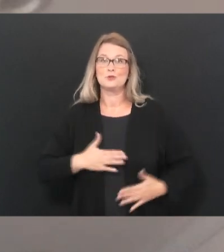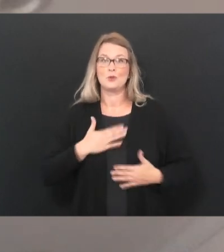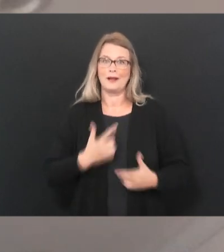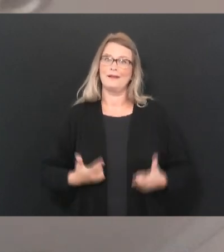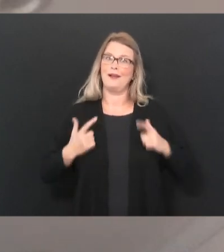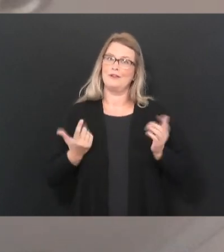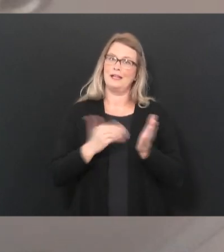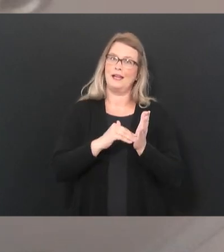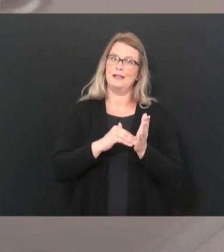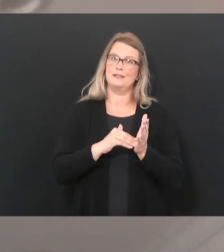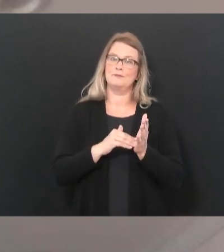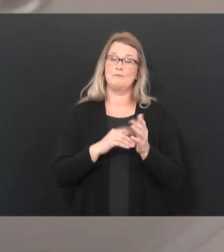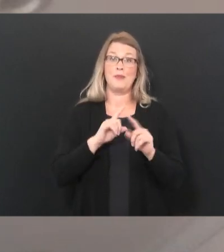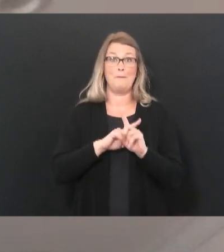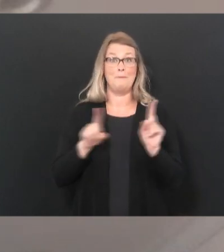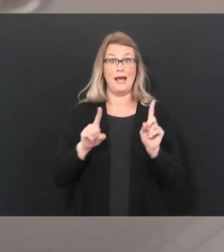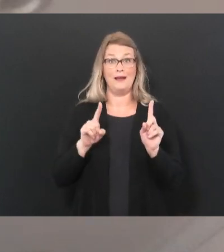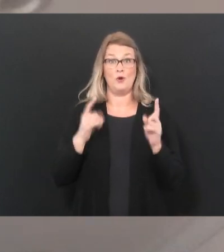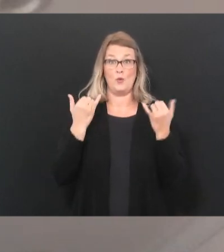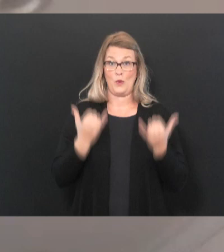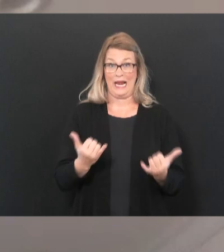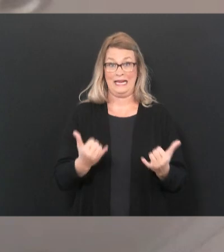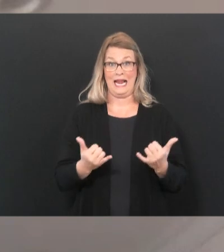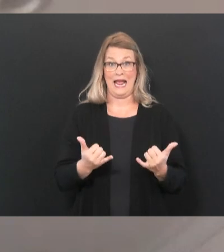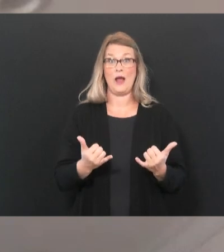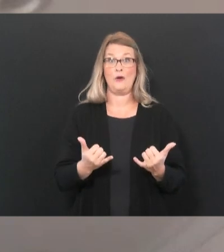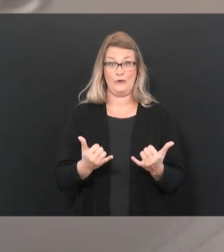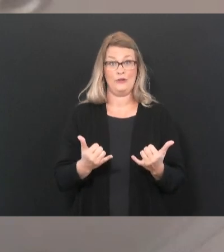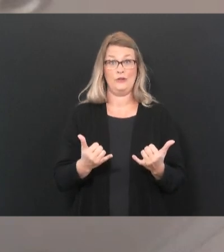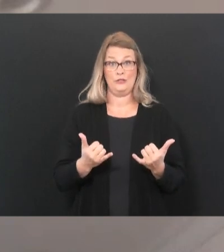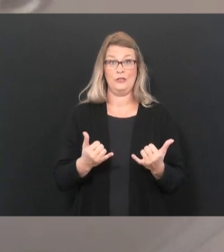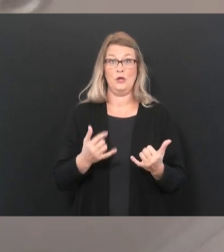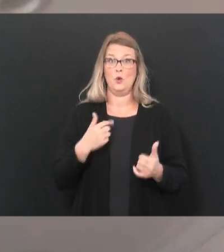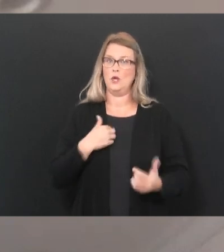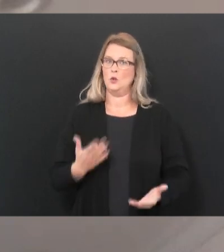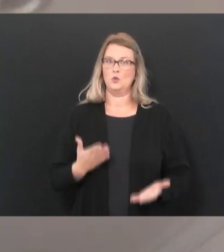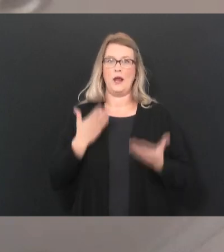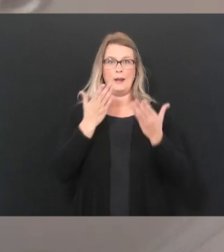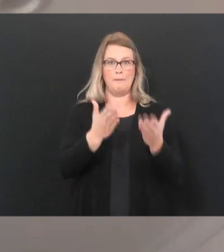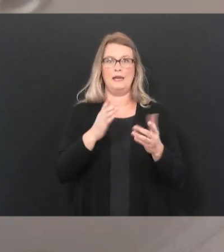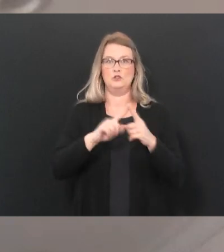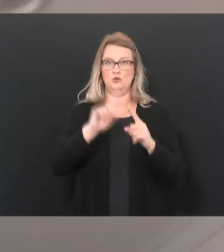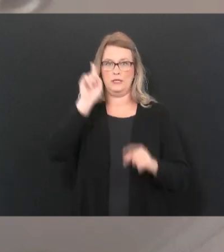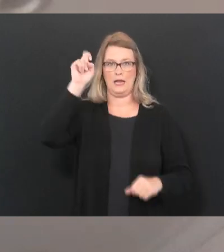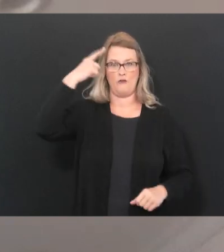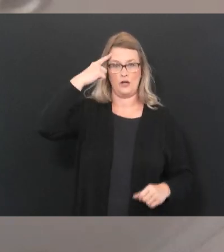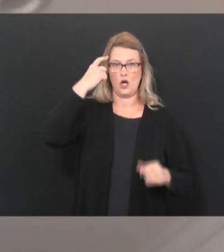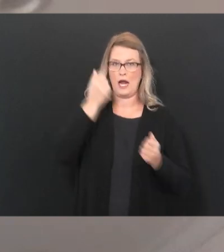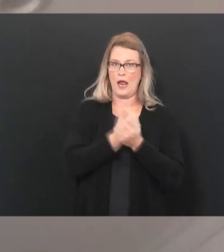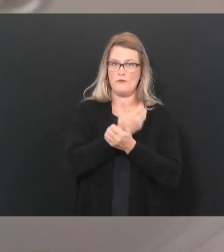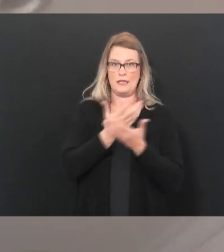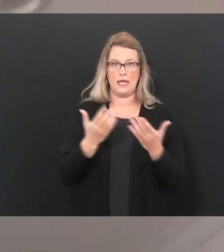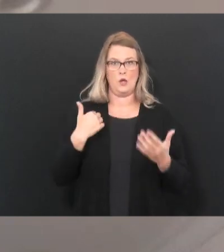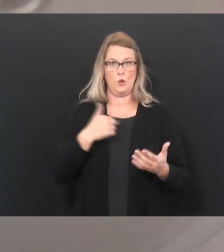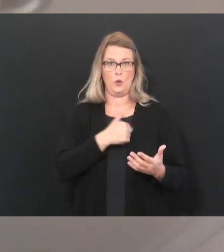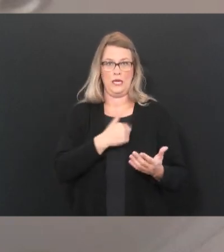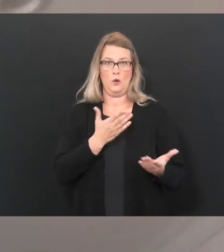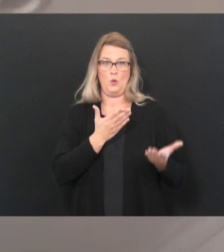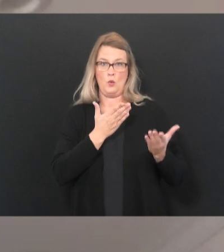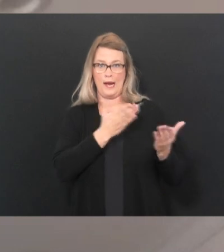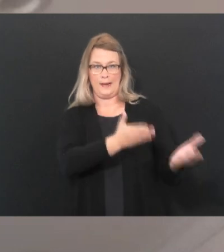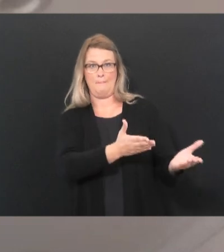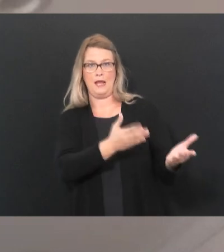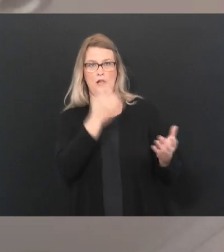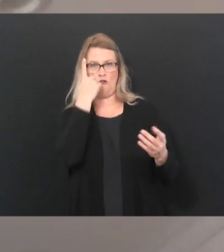are committed as a team to make sure that we make every recommendation to the governor, who has a great heart for the safety and the health of this